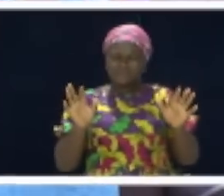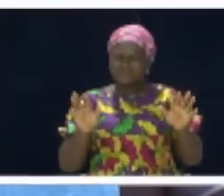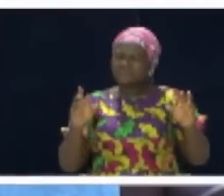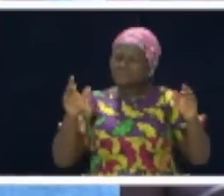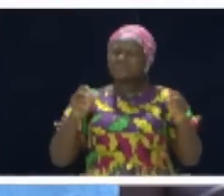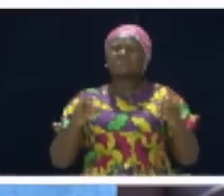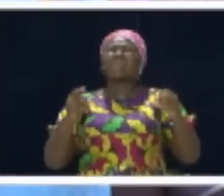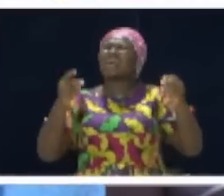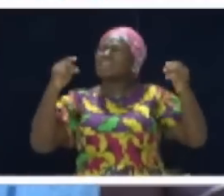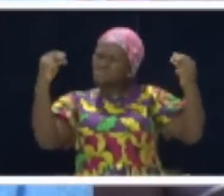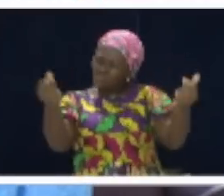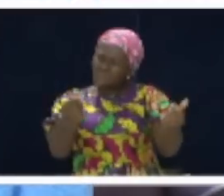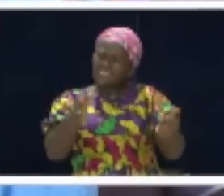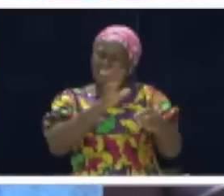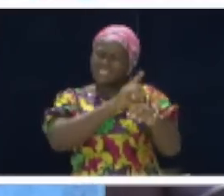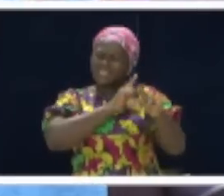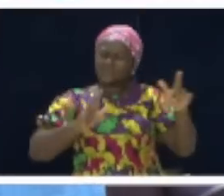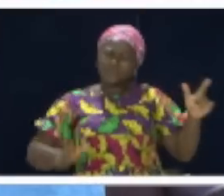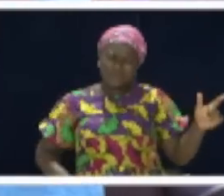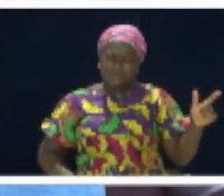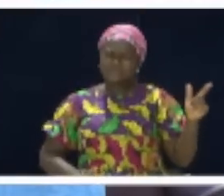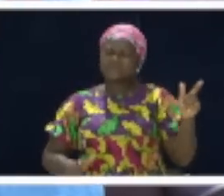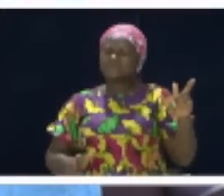Suddenly, Lord,